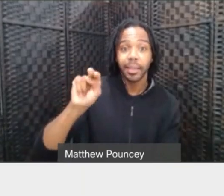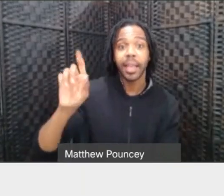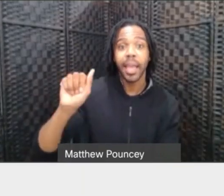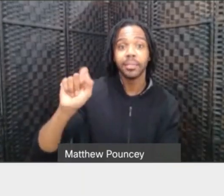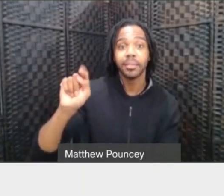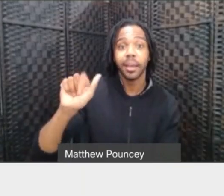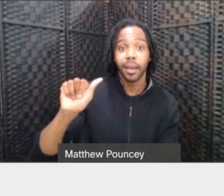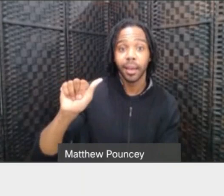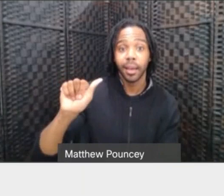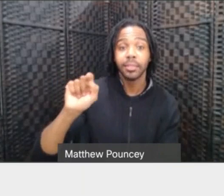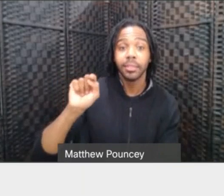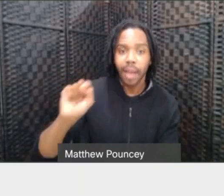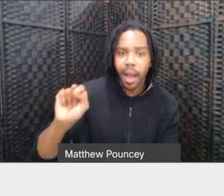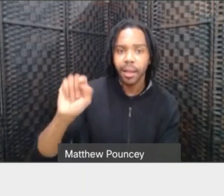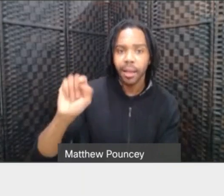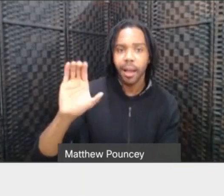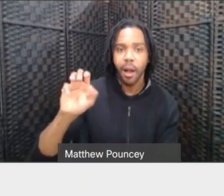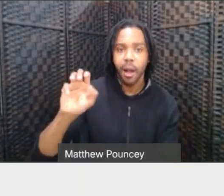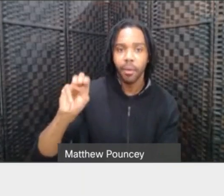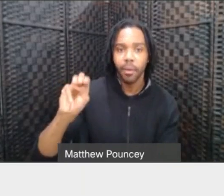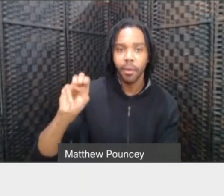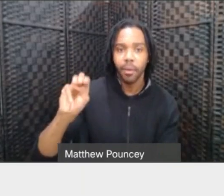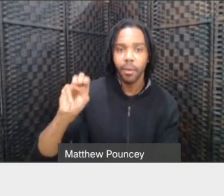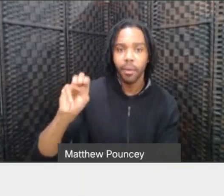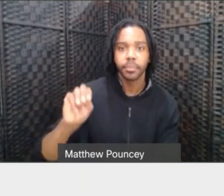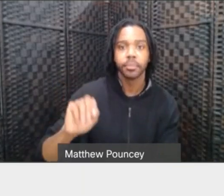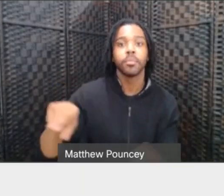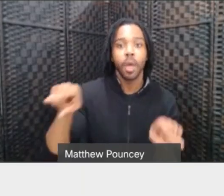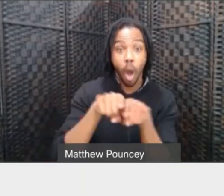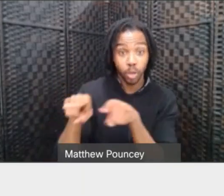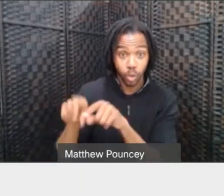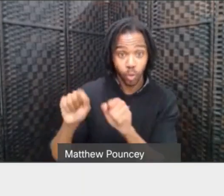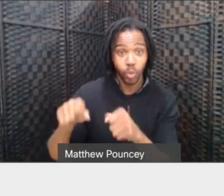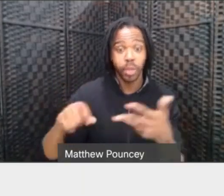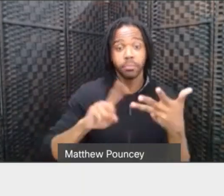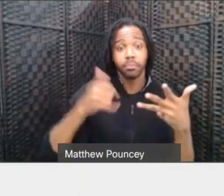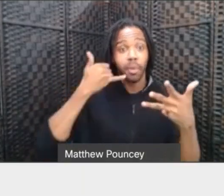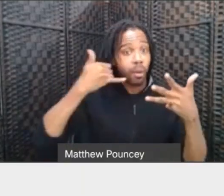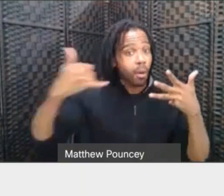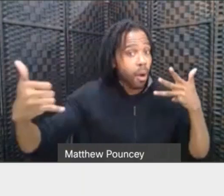SANDATA.com. And you can also reach them by phone at